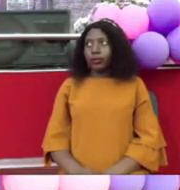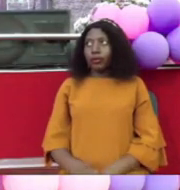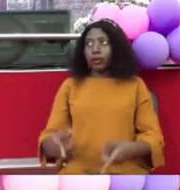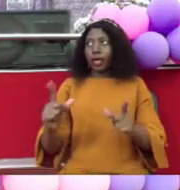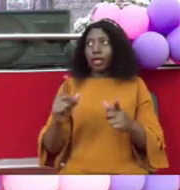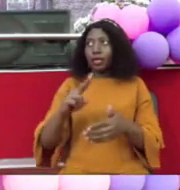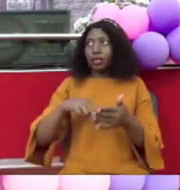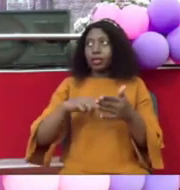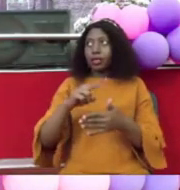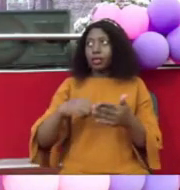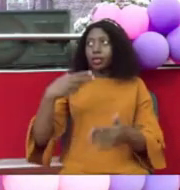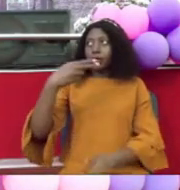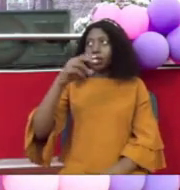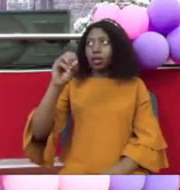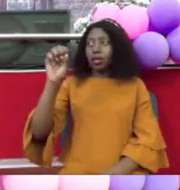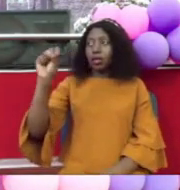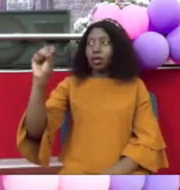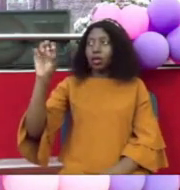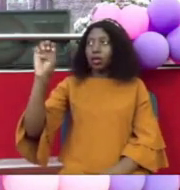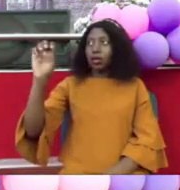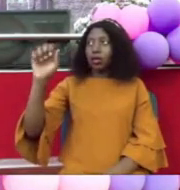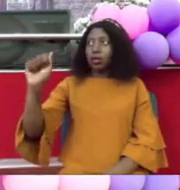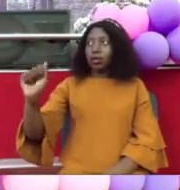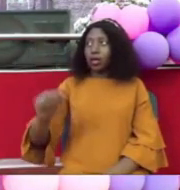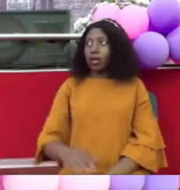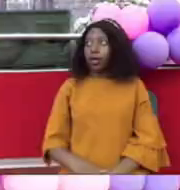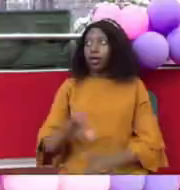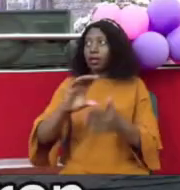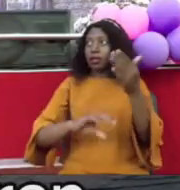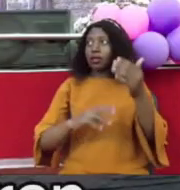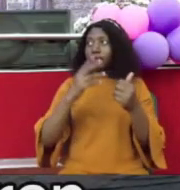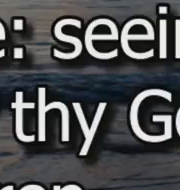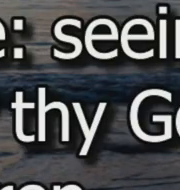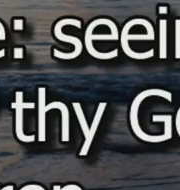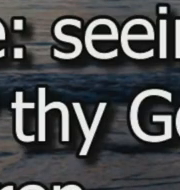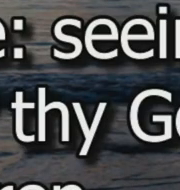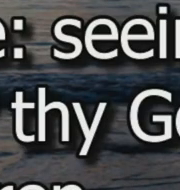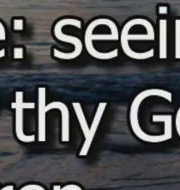Hosea 4:6. Tusome Hosea 4:6.